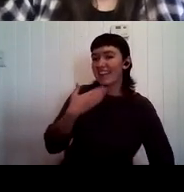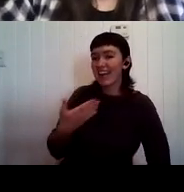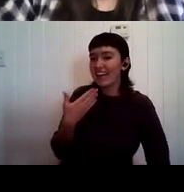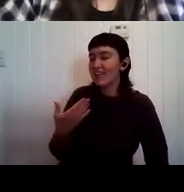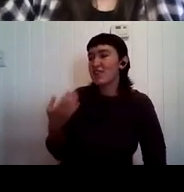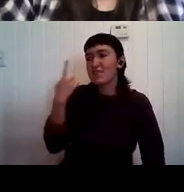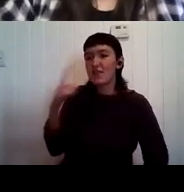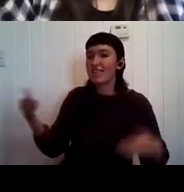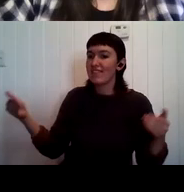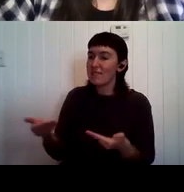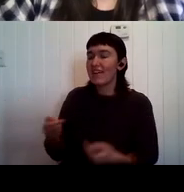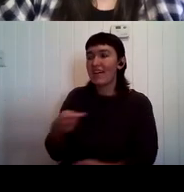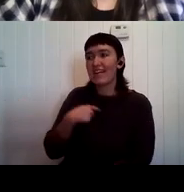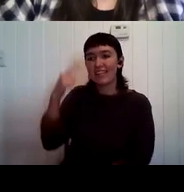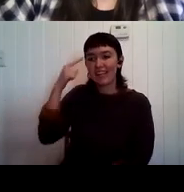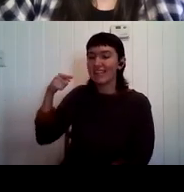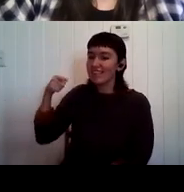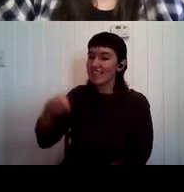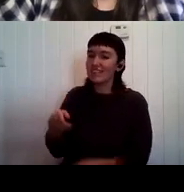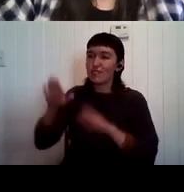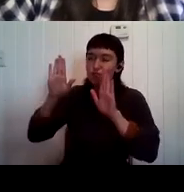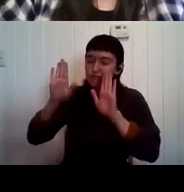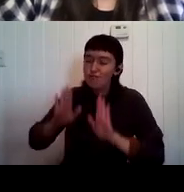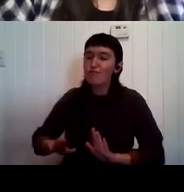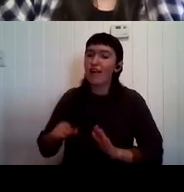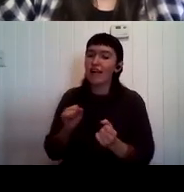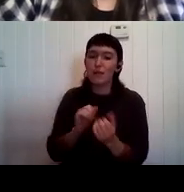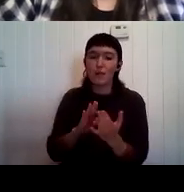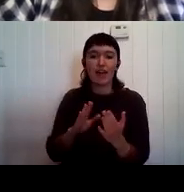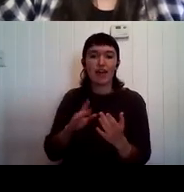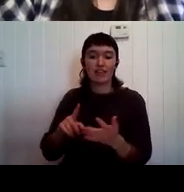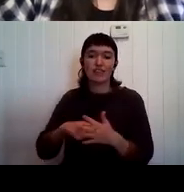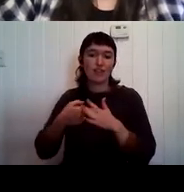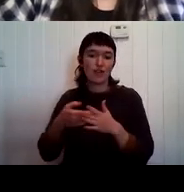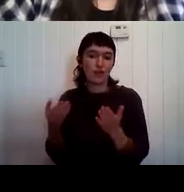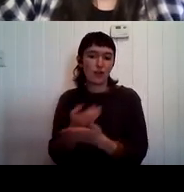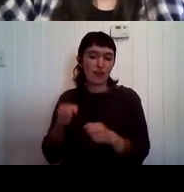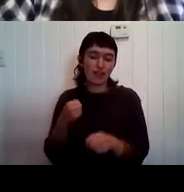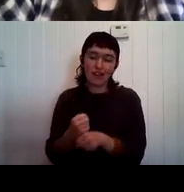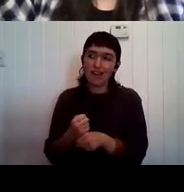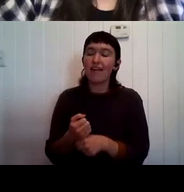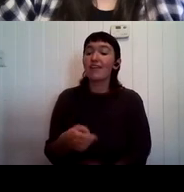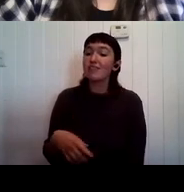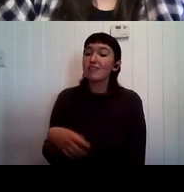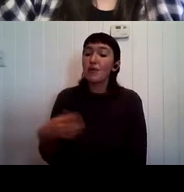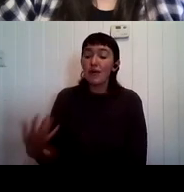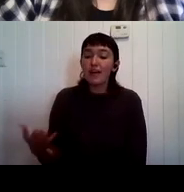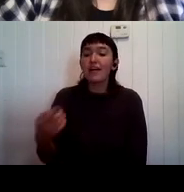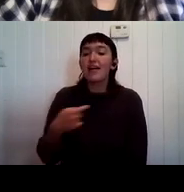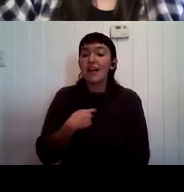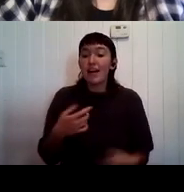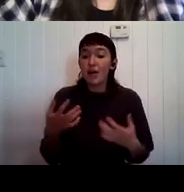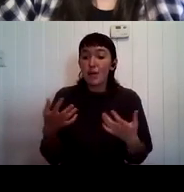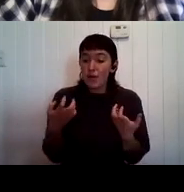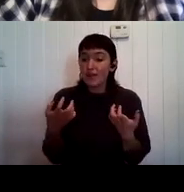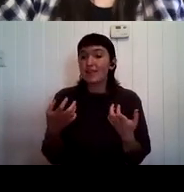this is a fantastic way to kick off the new year of 2022. Actually, I wanted to just tell everybody, happy One